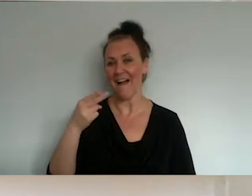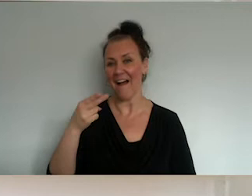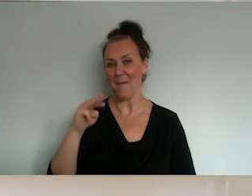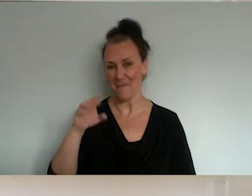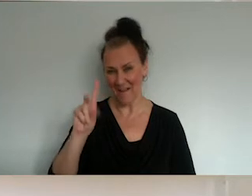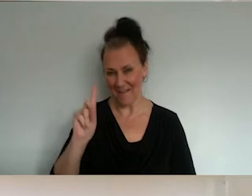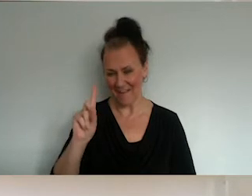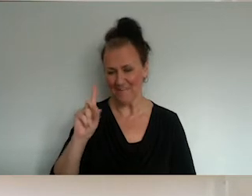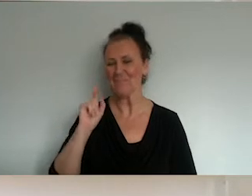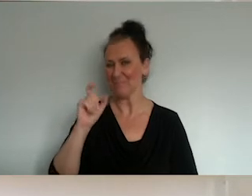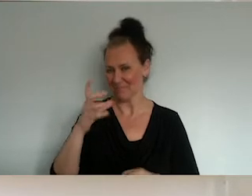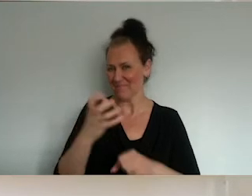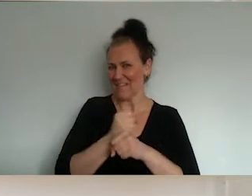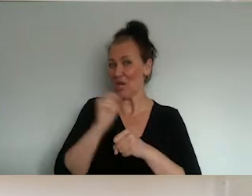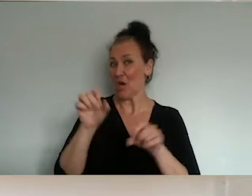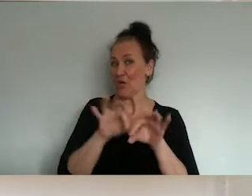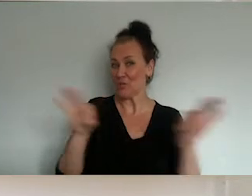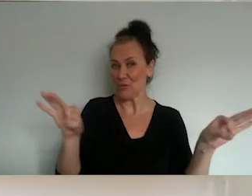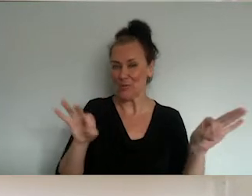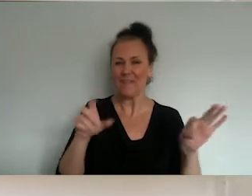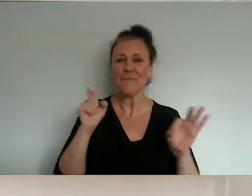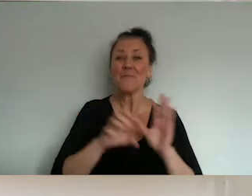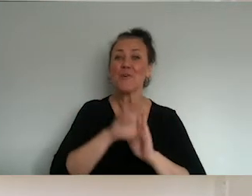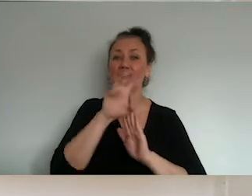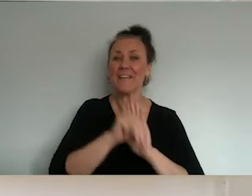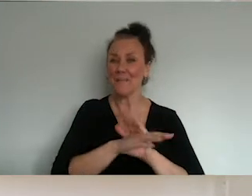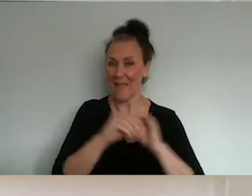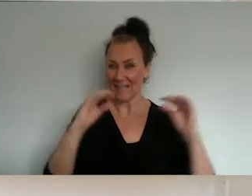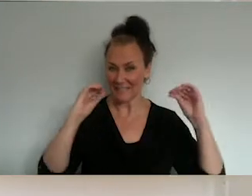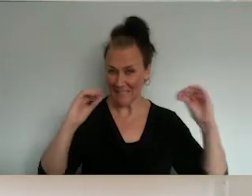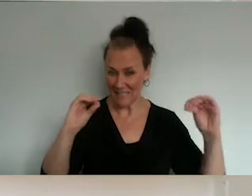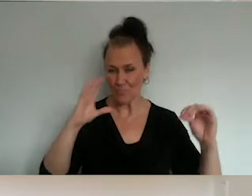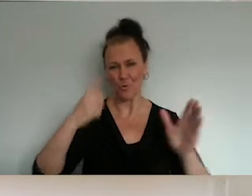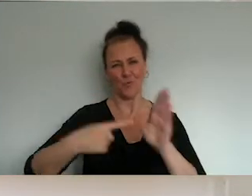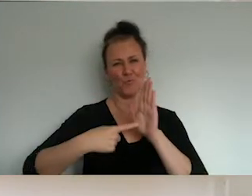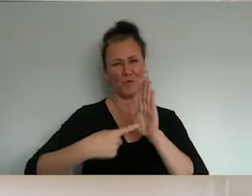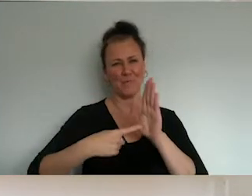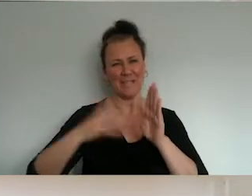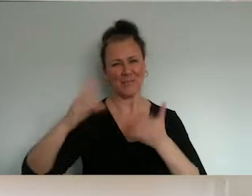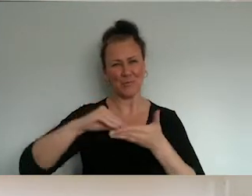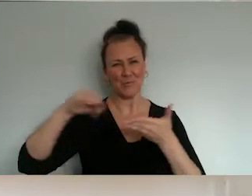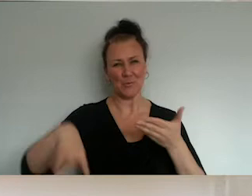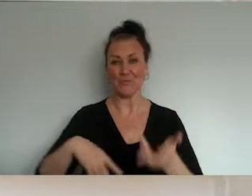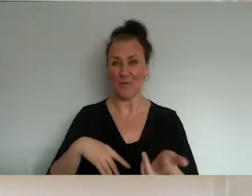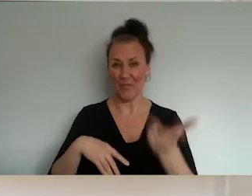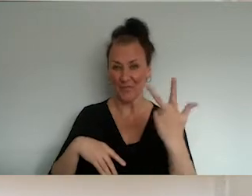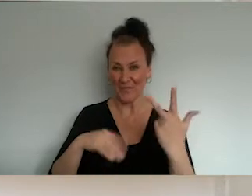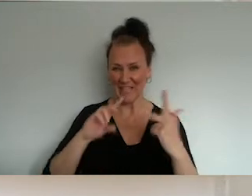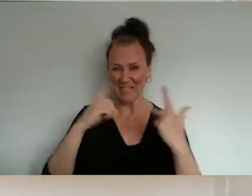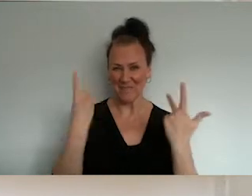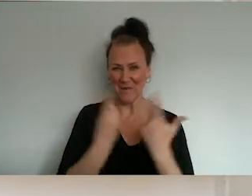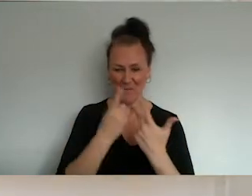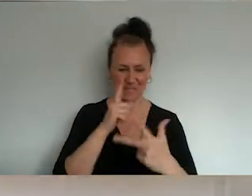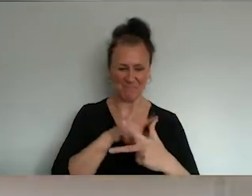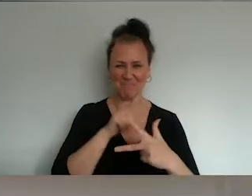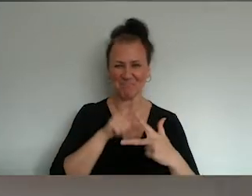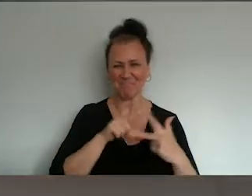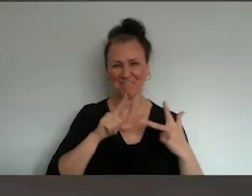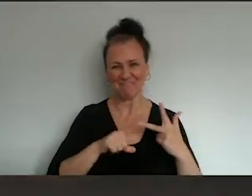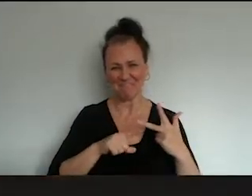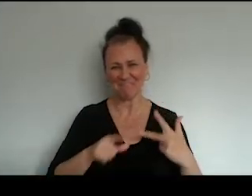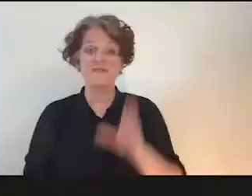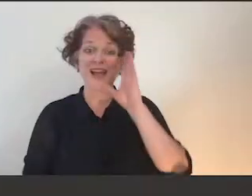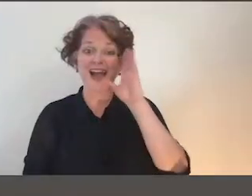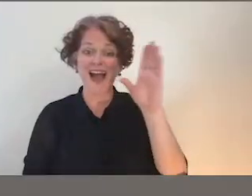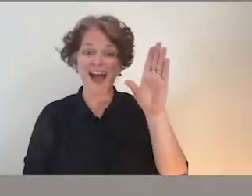receiving her master's degree from the Department of Curriculum and Teaching, will speak on behalf of her fellow students in these three